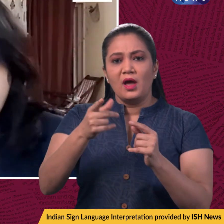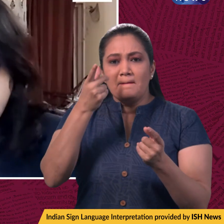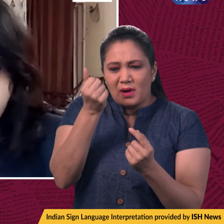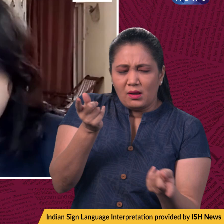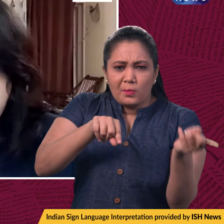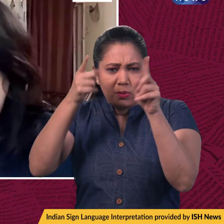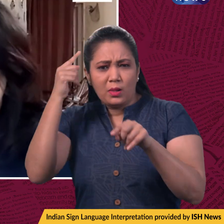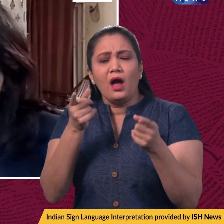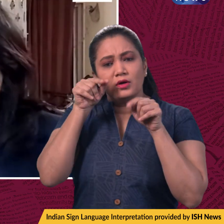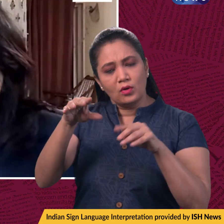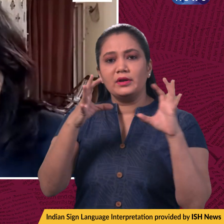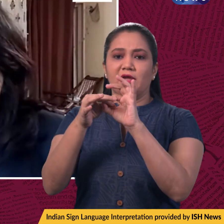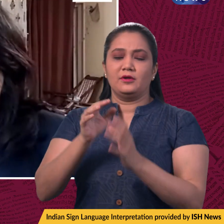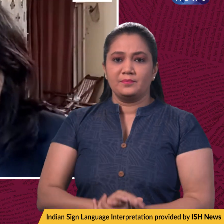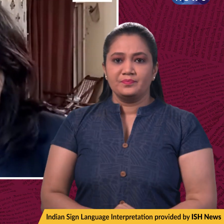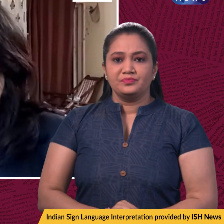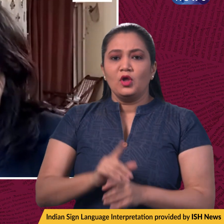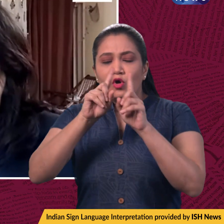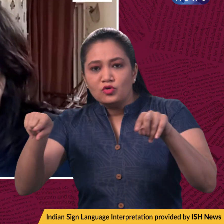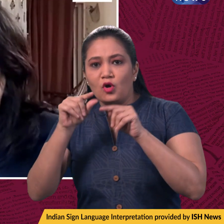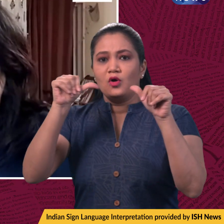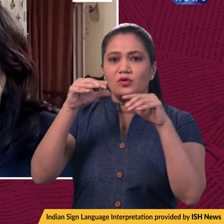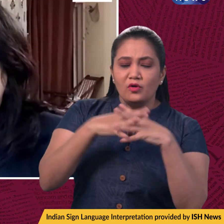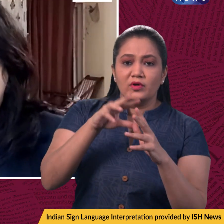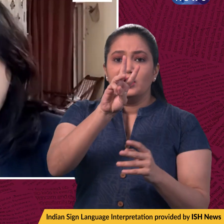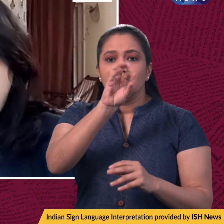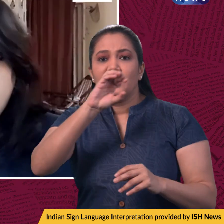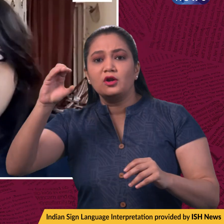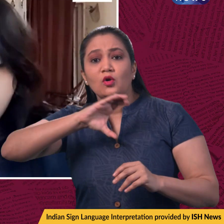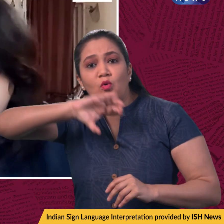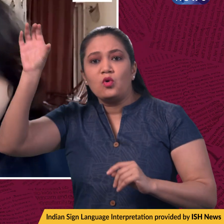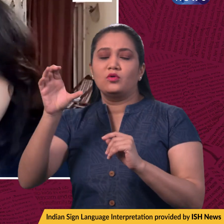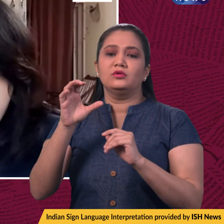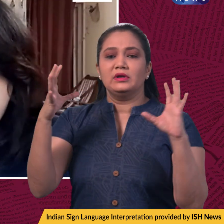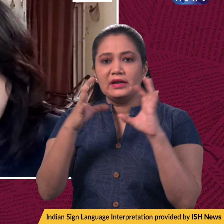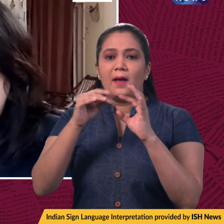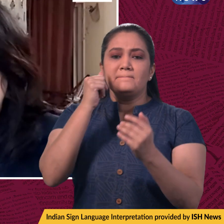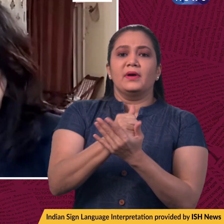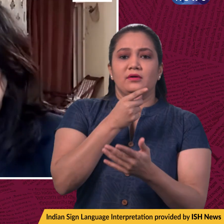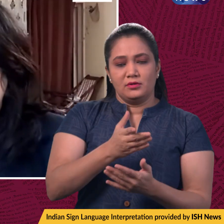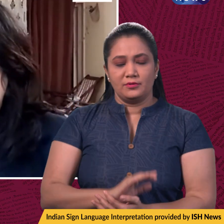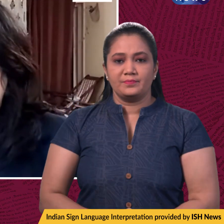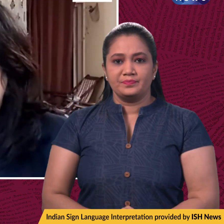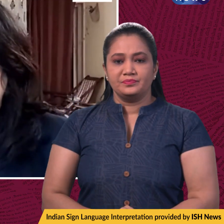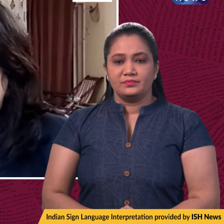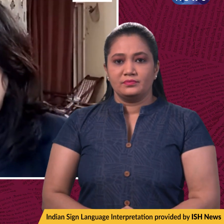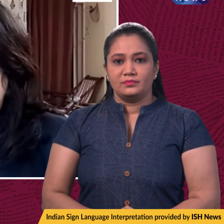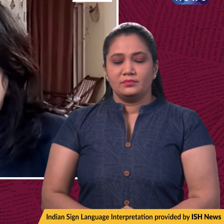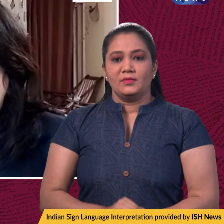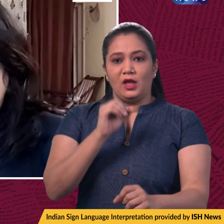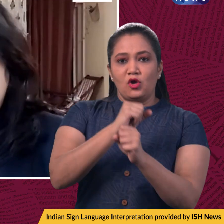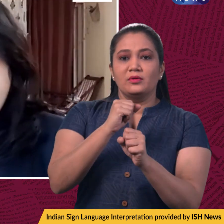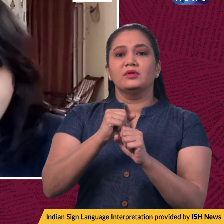in a money laundering case related to the wrongful loss of over 300 crore rupees to the bank. Now, businessman